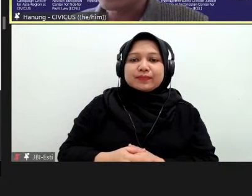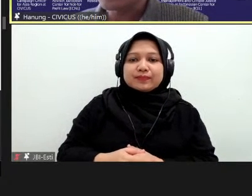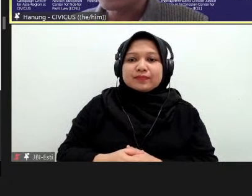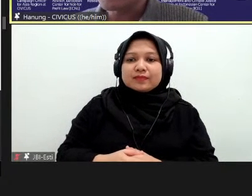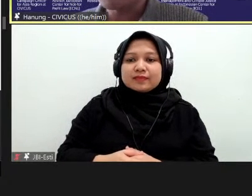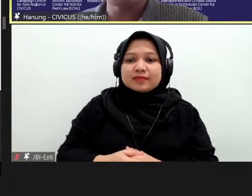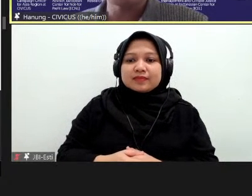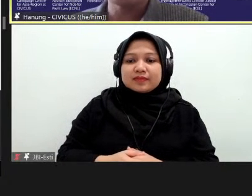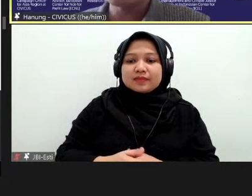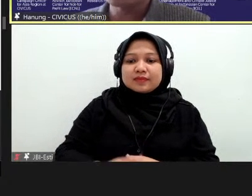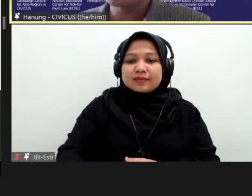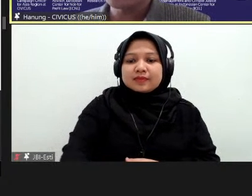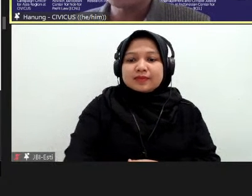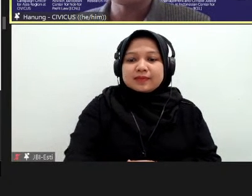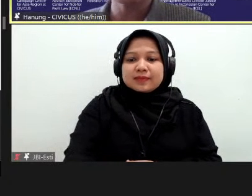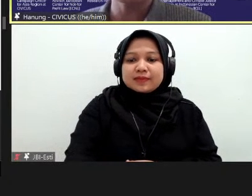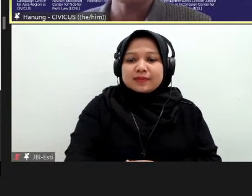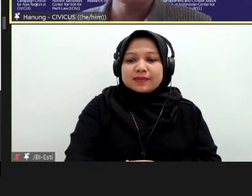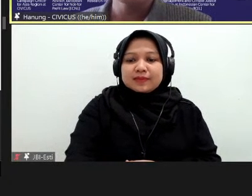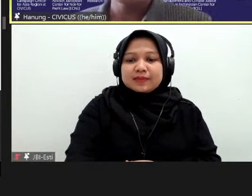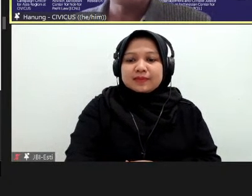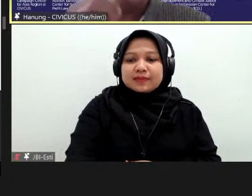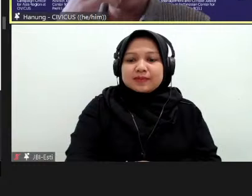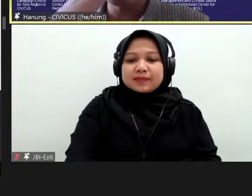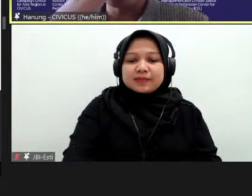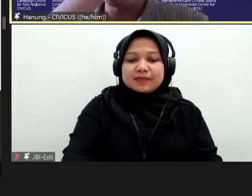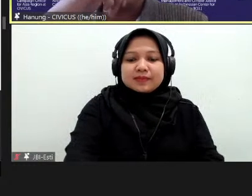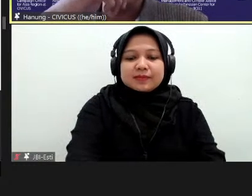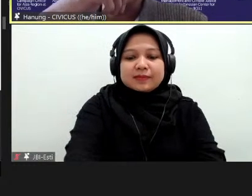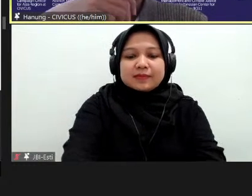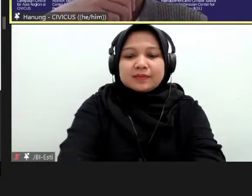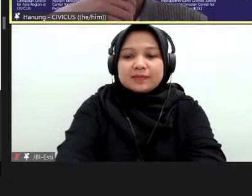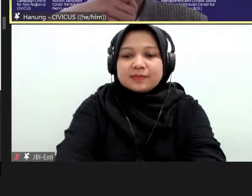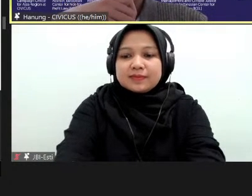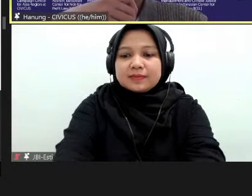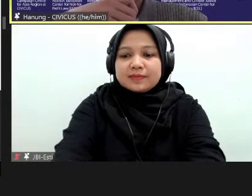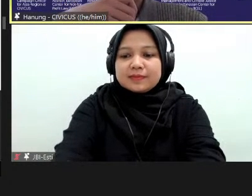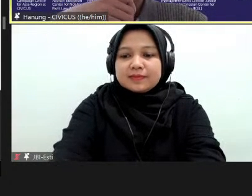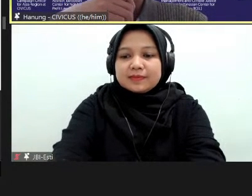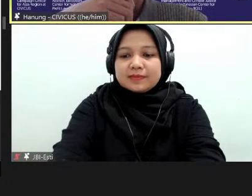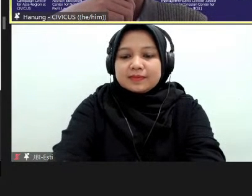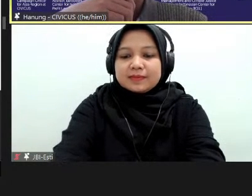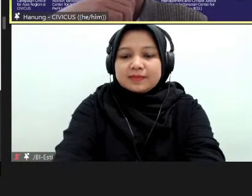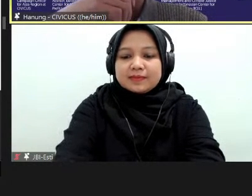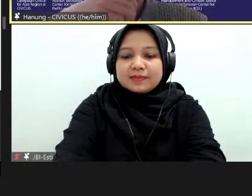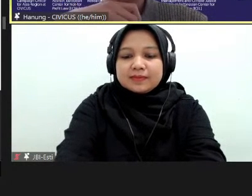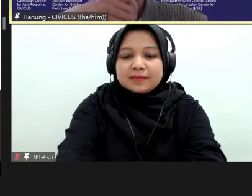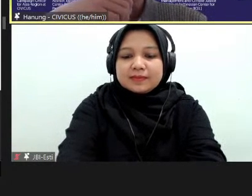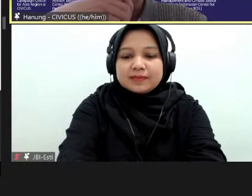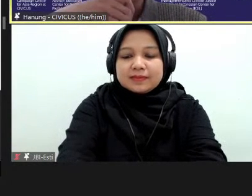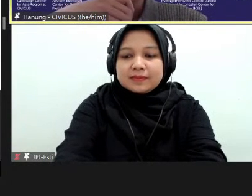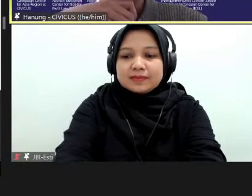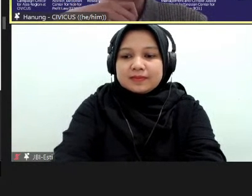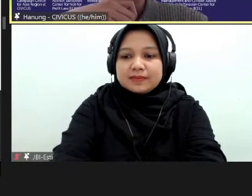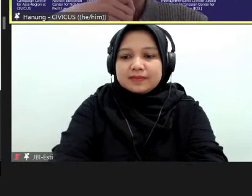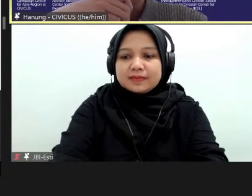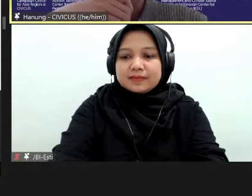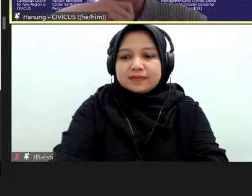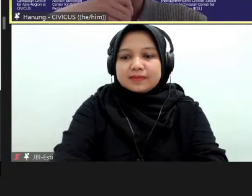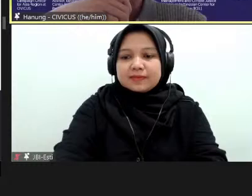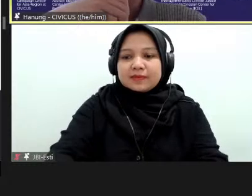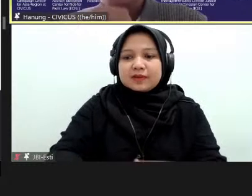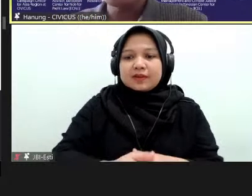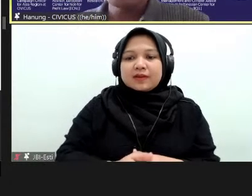it's my presentation is going to be a mix between the global review and as well as the Asia, because I'm currently focusing